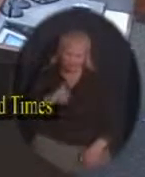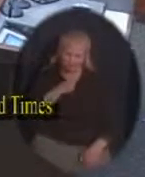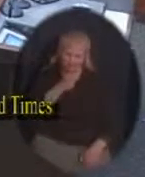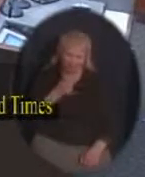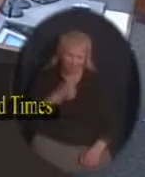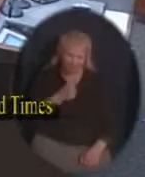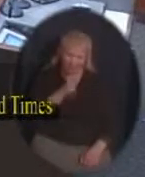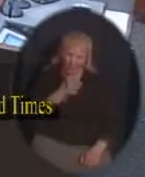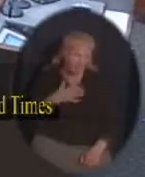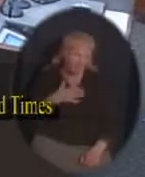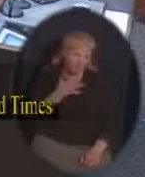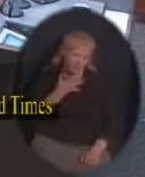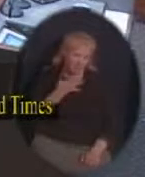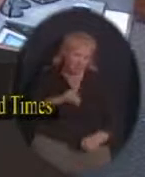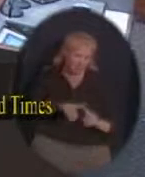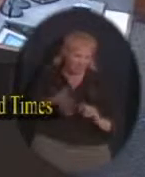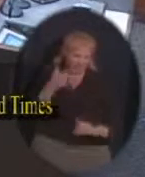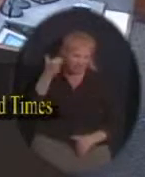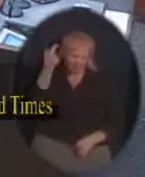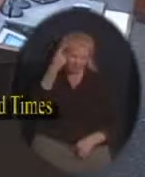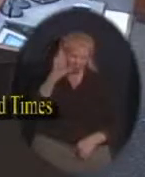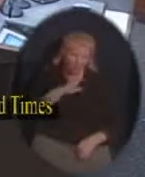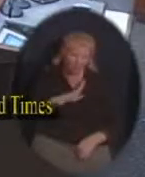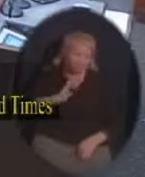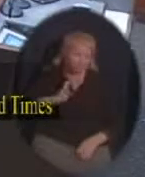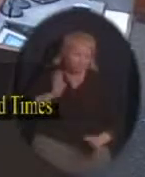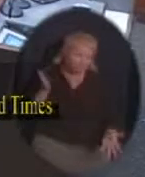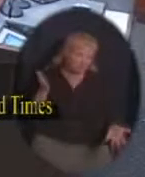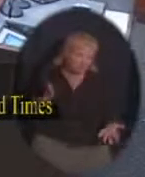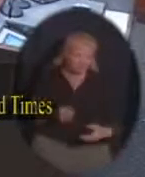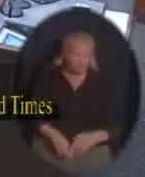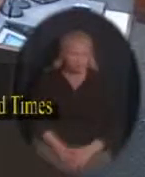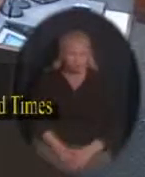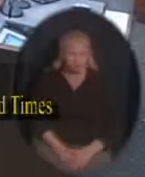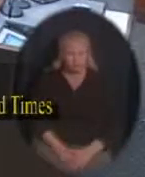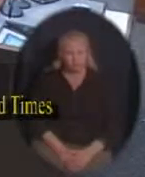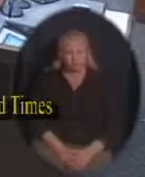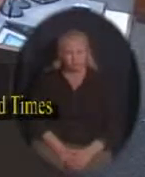best for the board, we'll make it work.